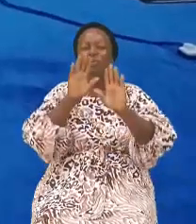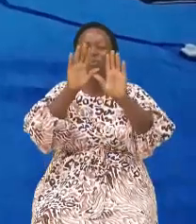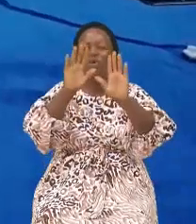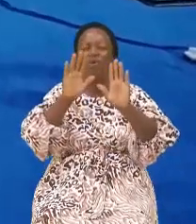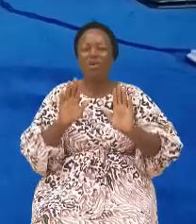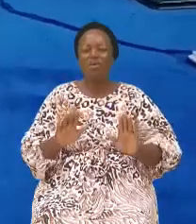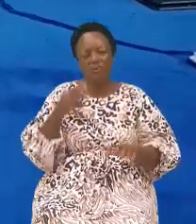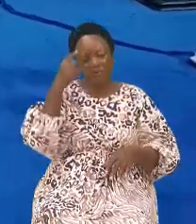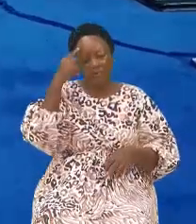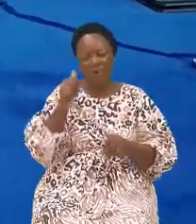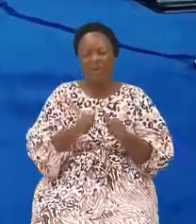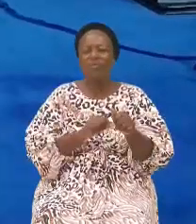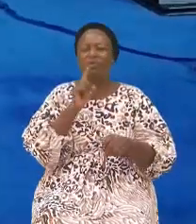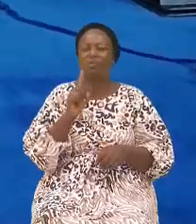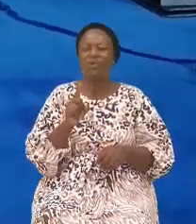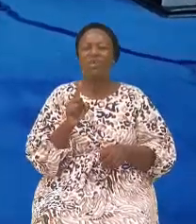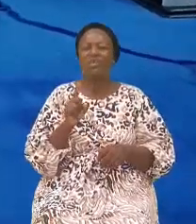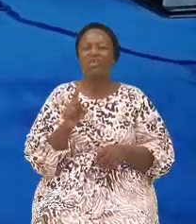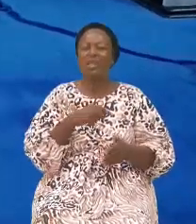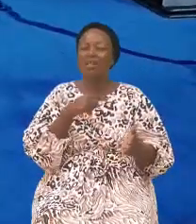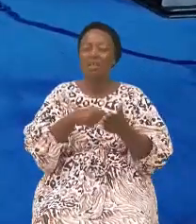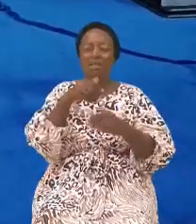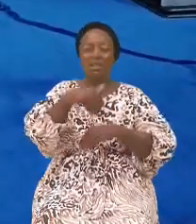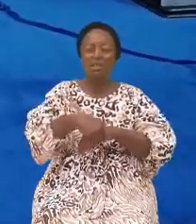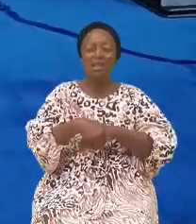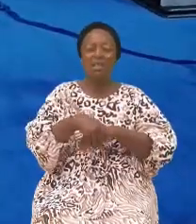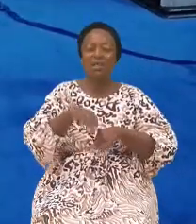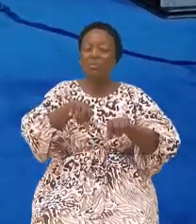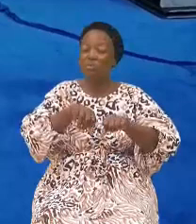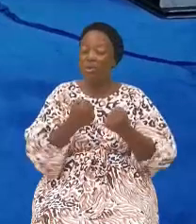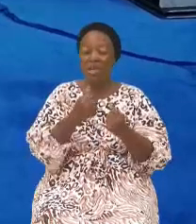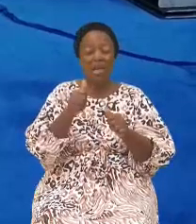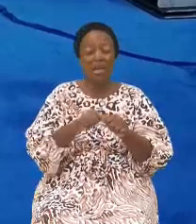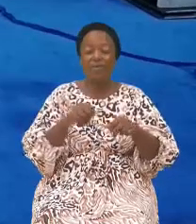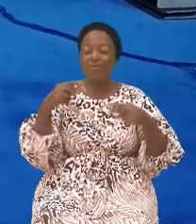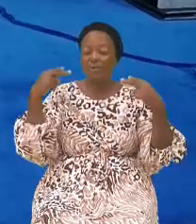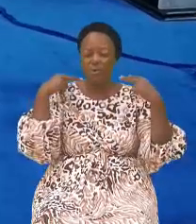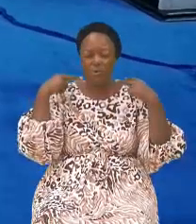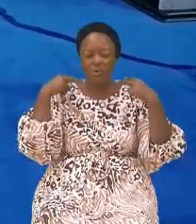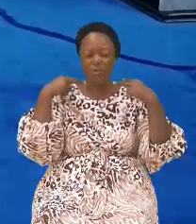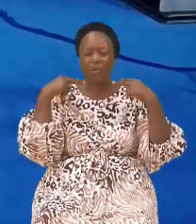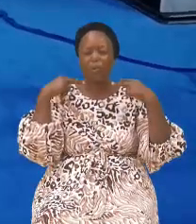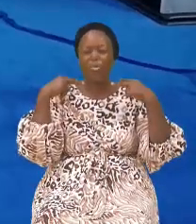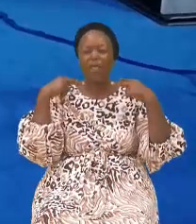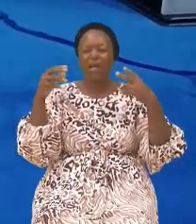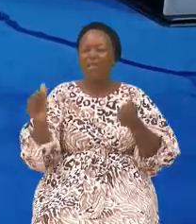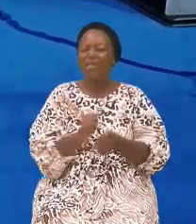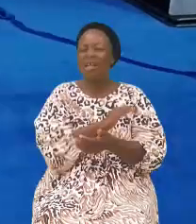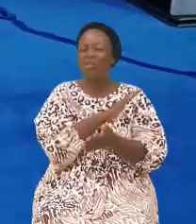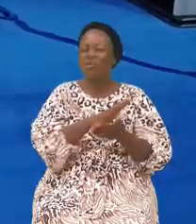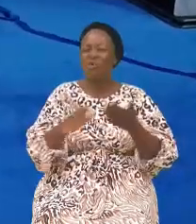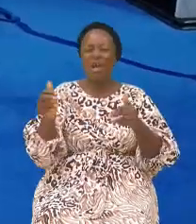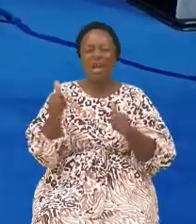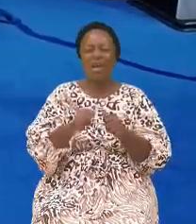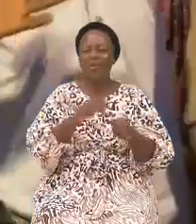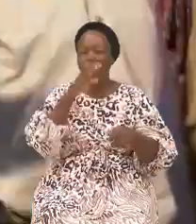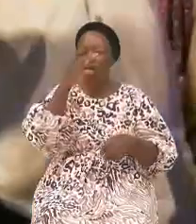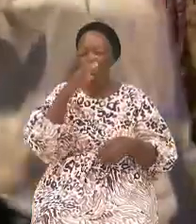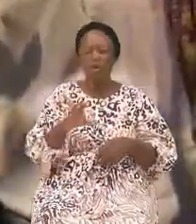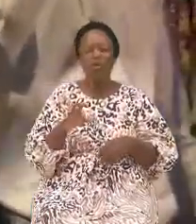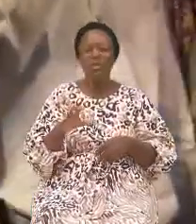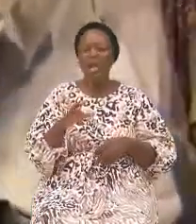everyone. Deliverance for everyone. Miracle for everyone. Tonight, break every